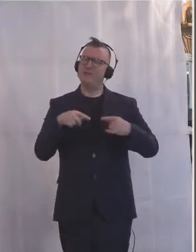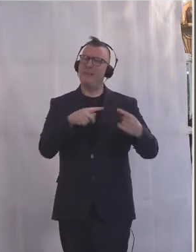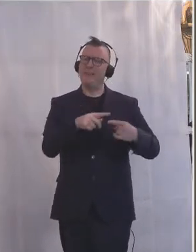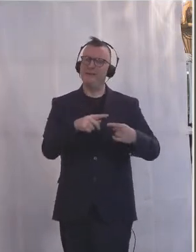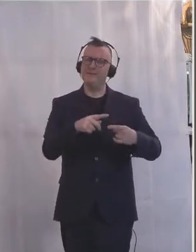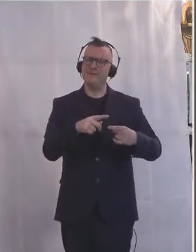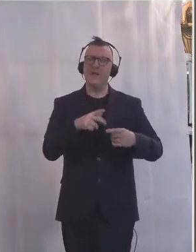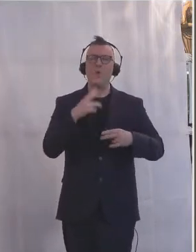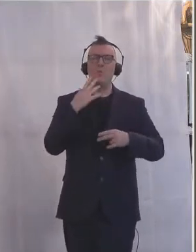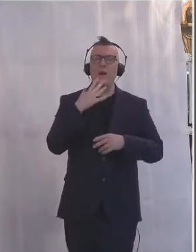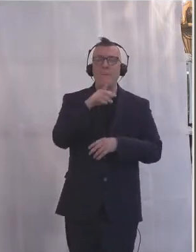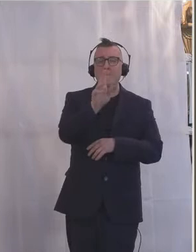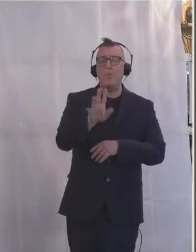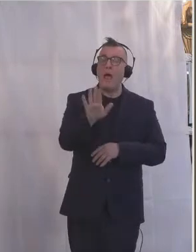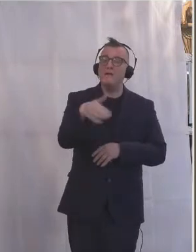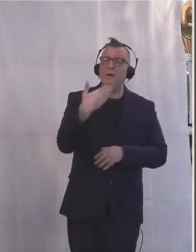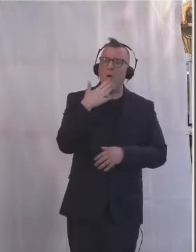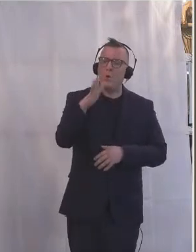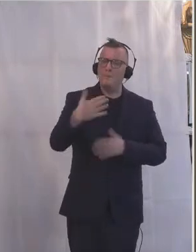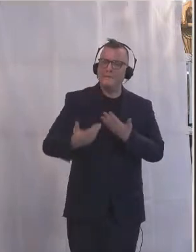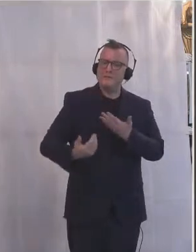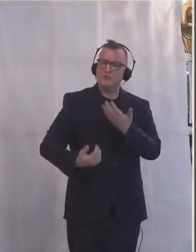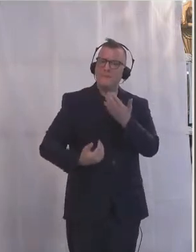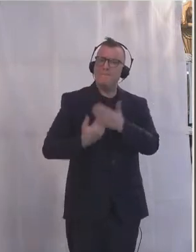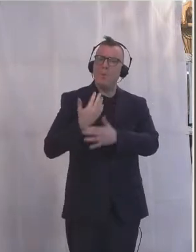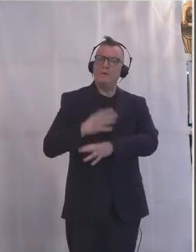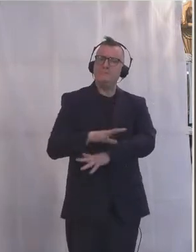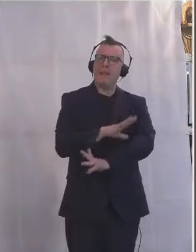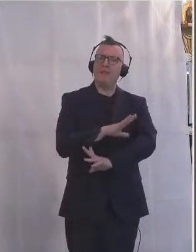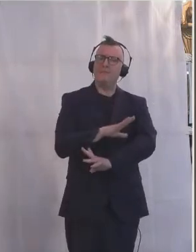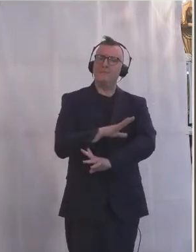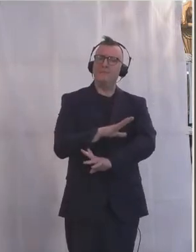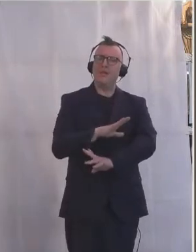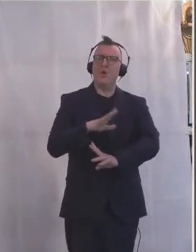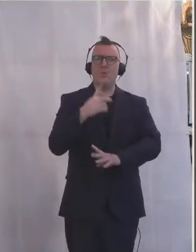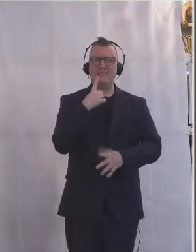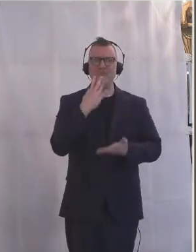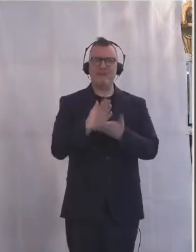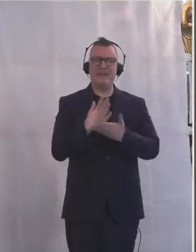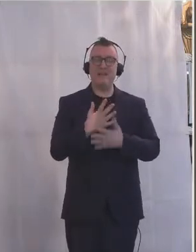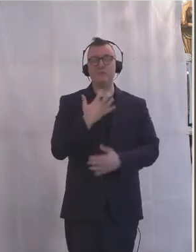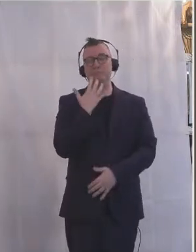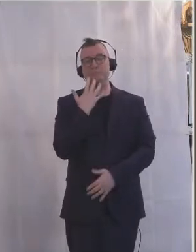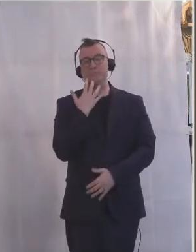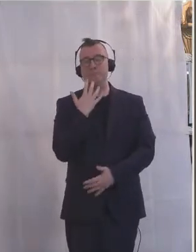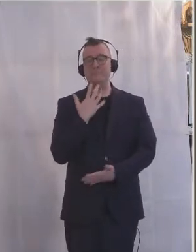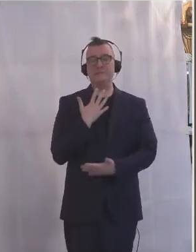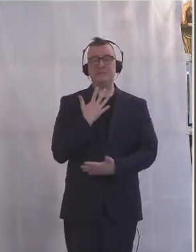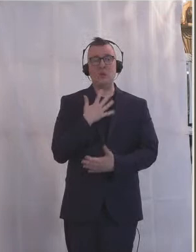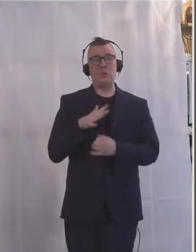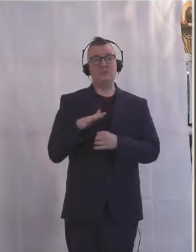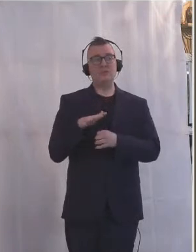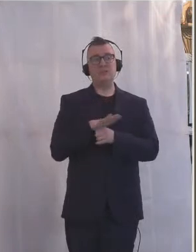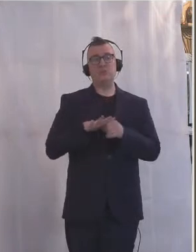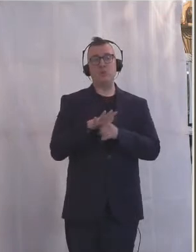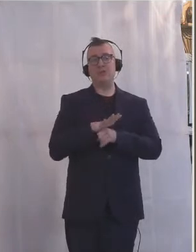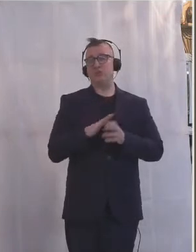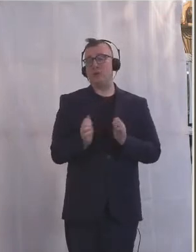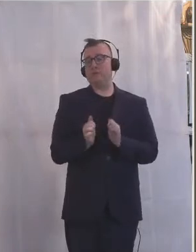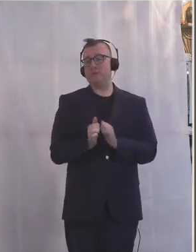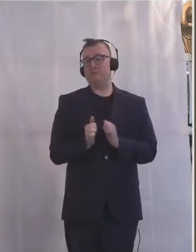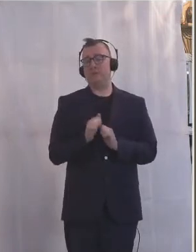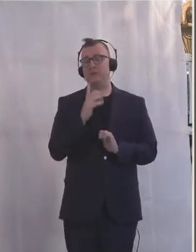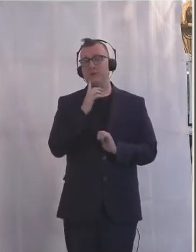asking people to be more resilient, what we're asking them sometimes is to put up with unacceptable circumstances. You know, I have